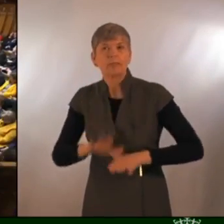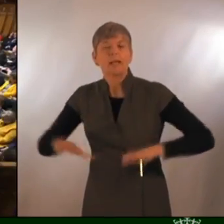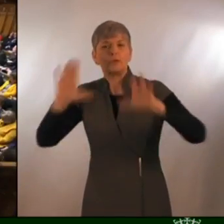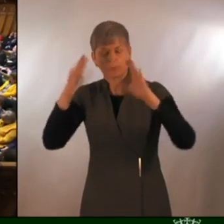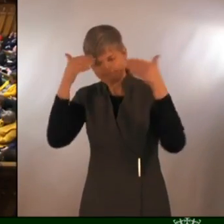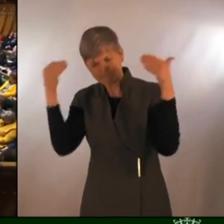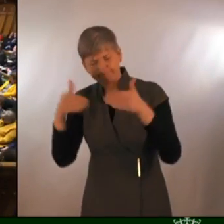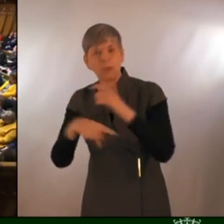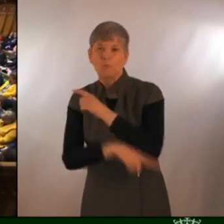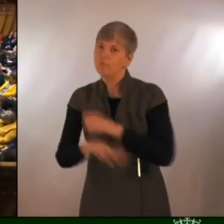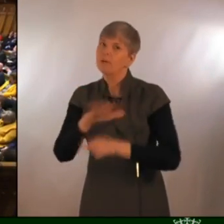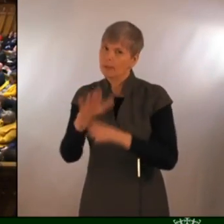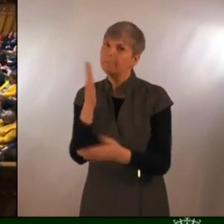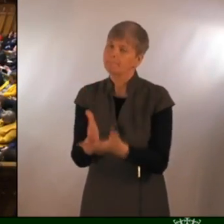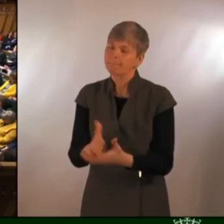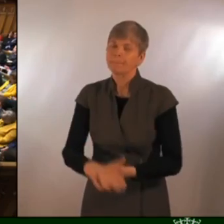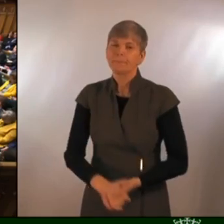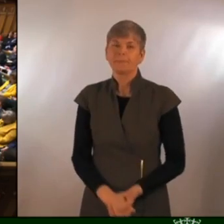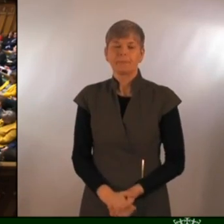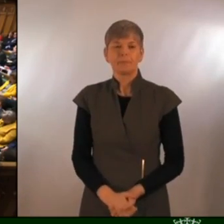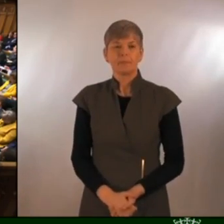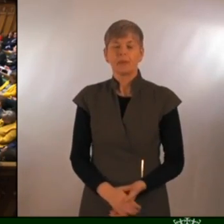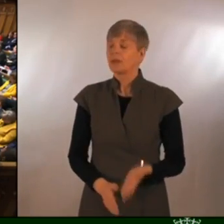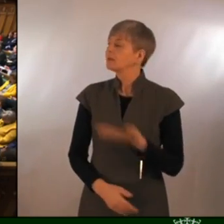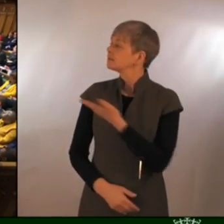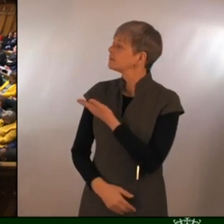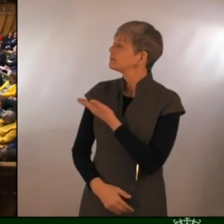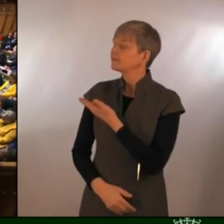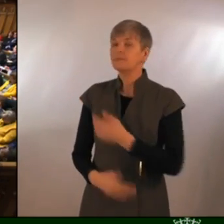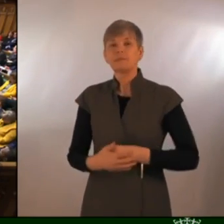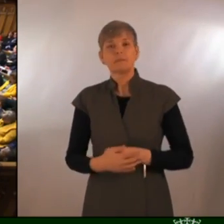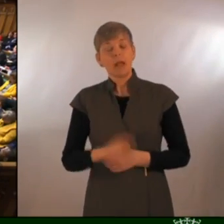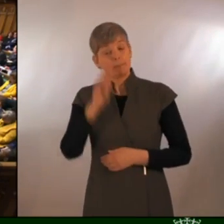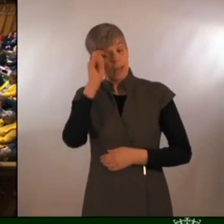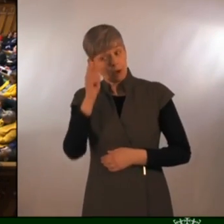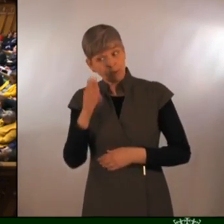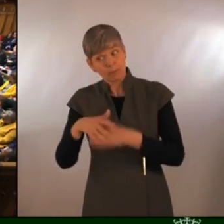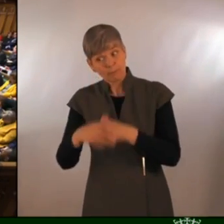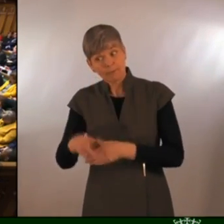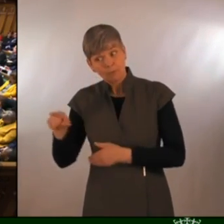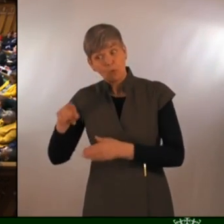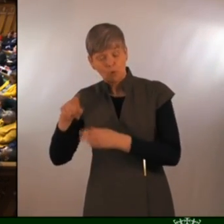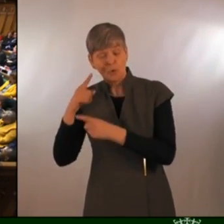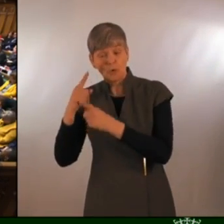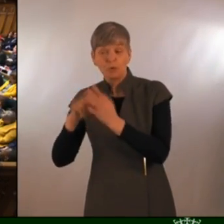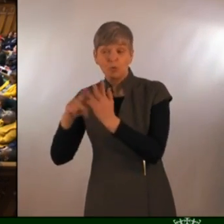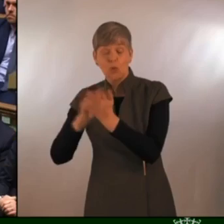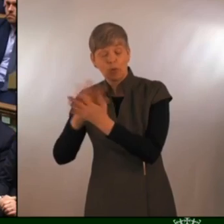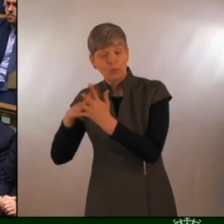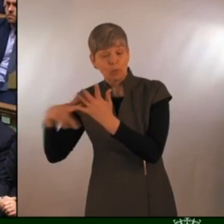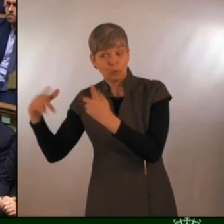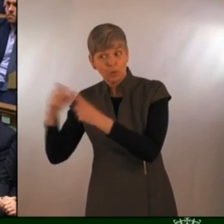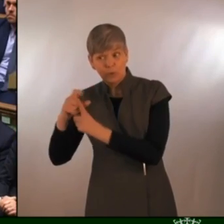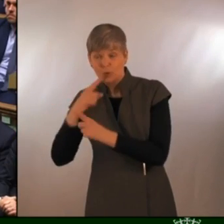web. My honourable friend from Norfolk makes the case for Birmingham, but in the West Midlands, over 31,000 new